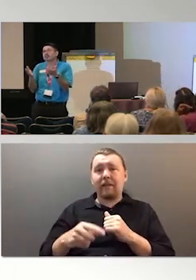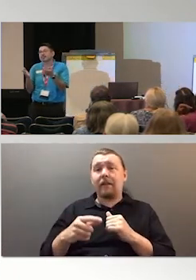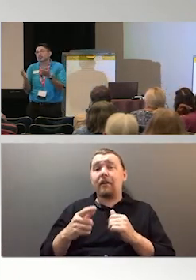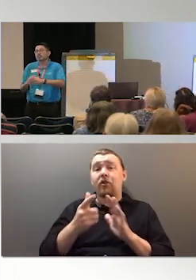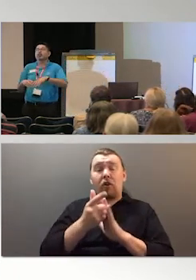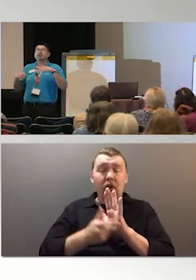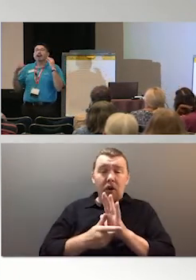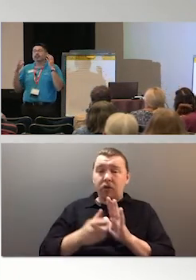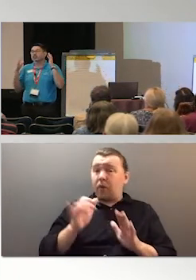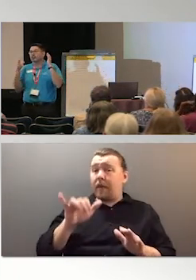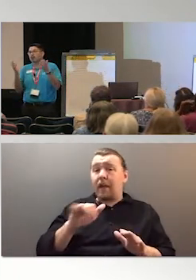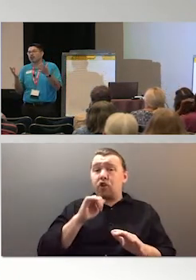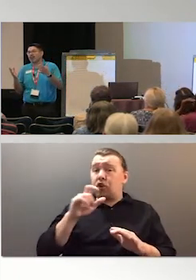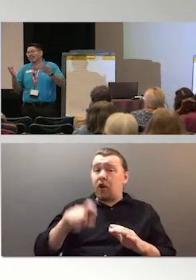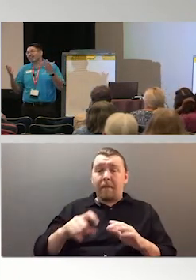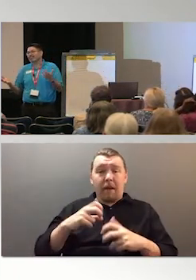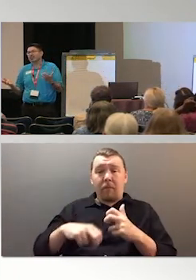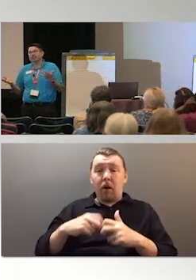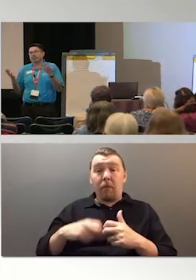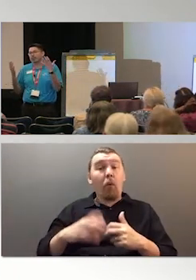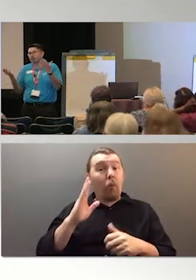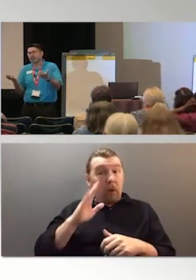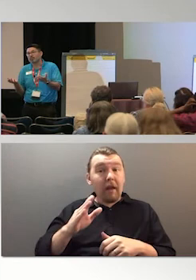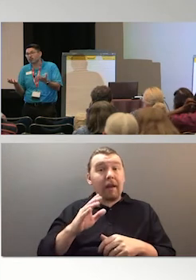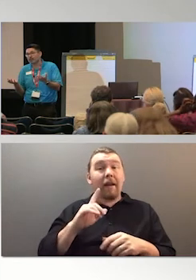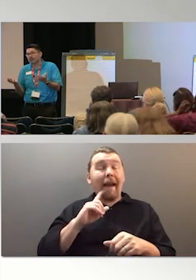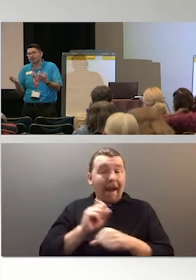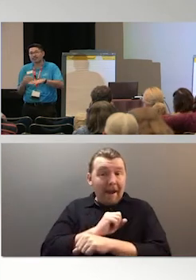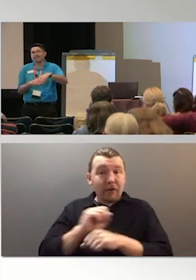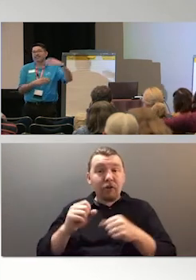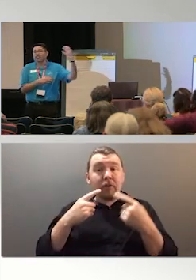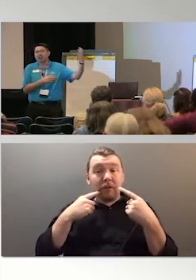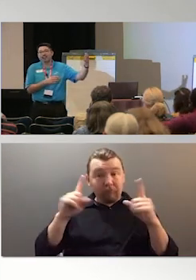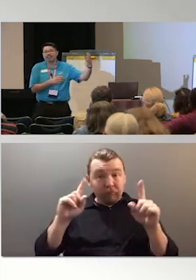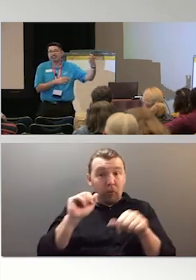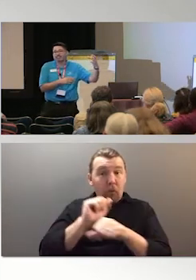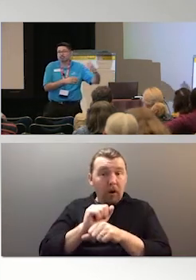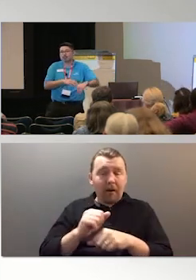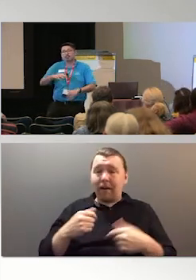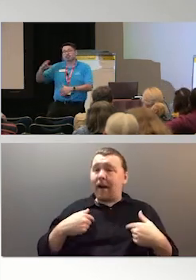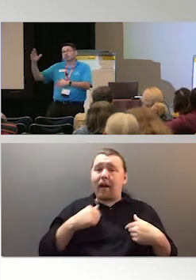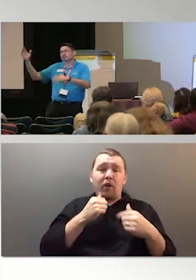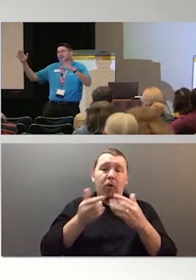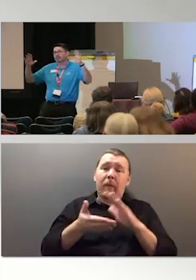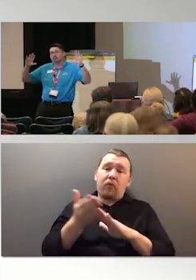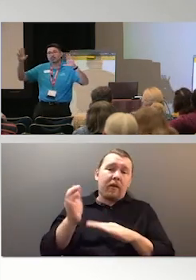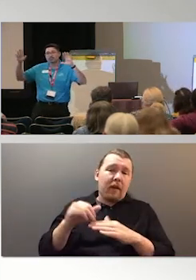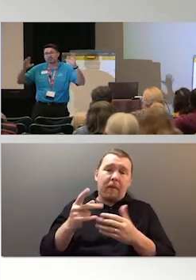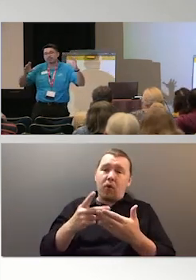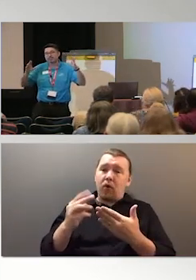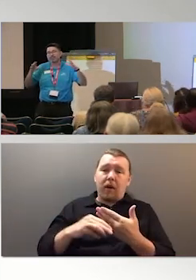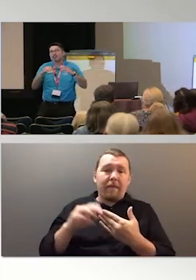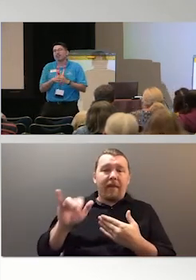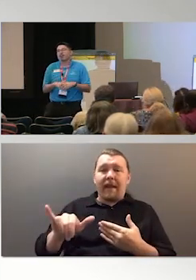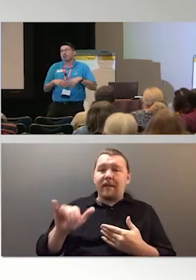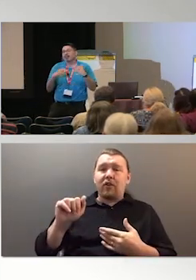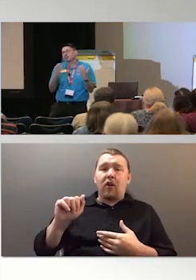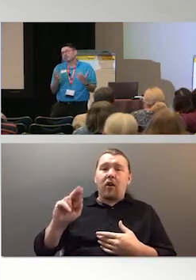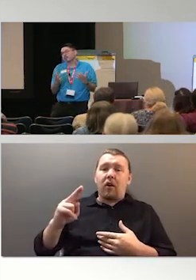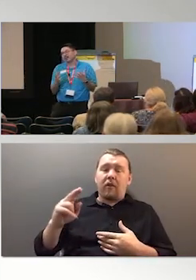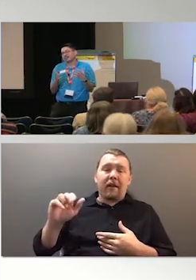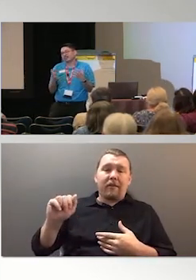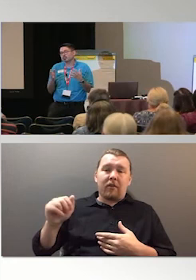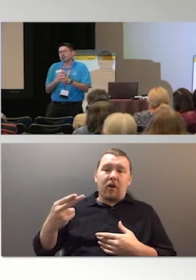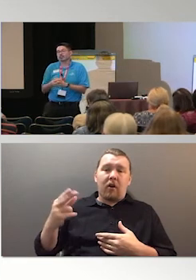longer be an issue. Now, is it going to work? I can't tell you because I don't run that program. That's ACA, and the Department of Children and Families oversees that. But that